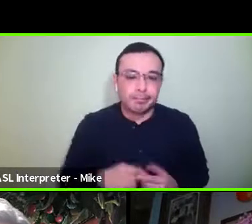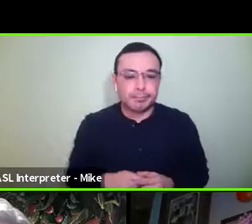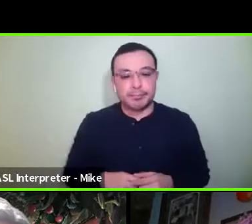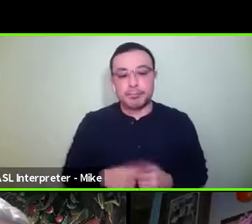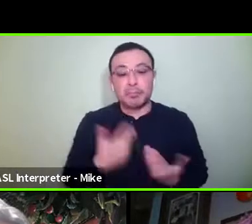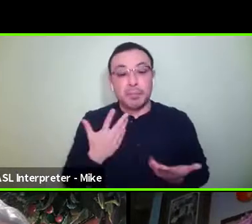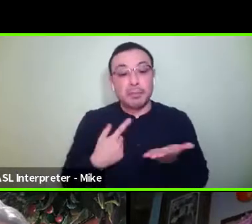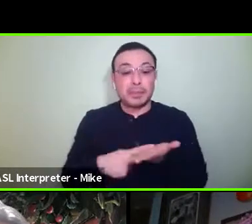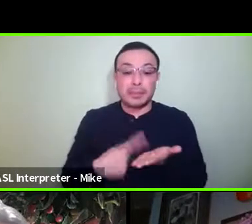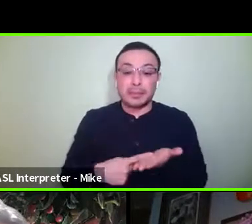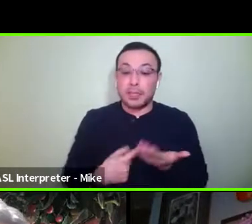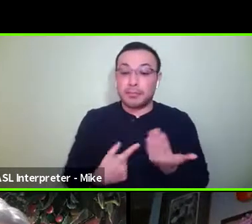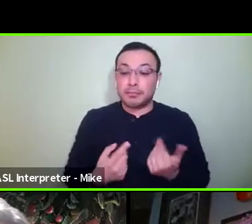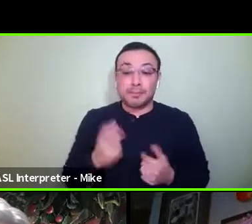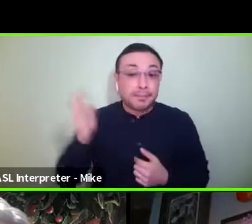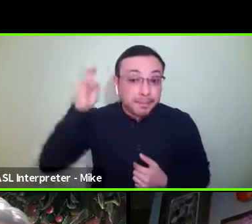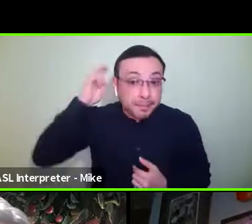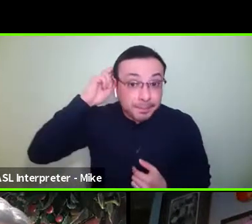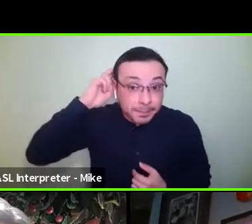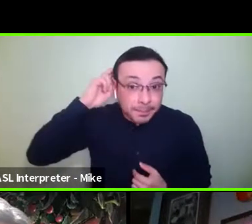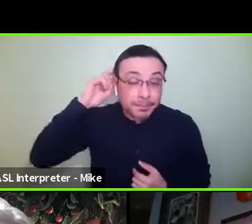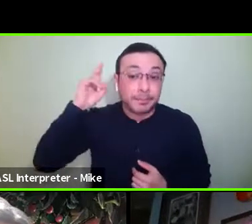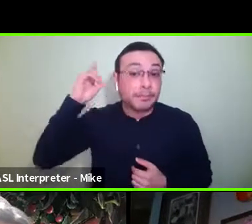behavioral therapy,